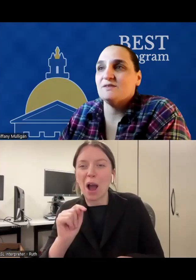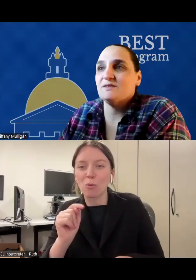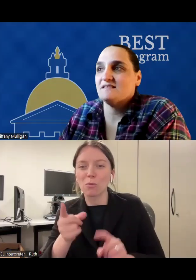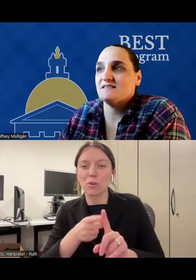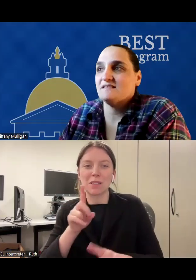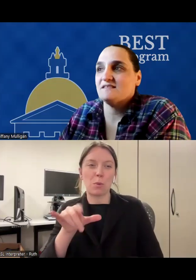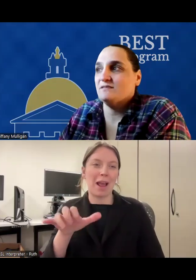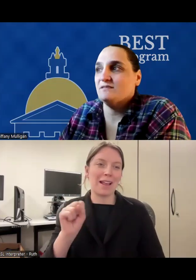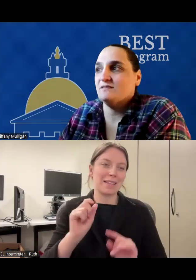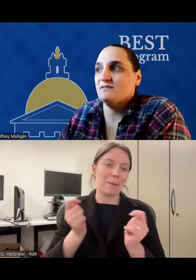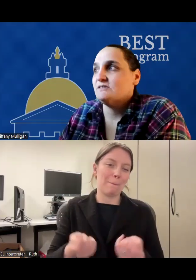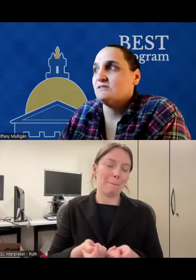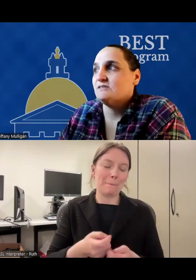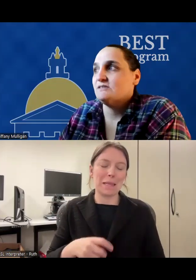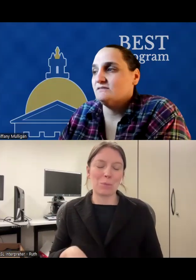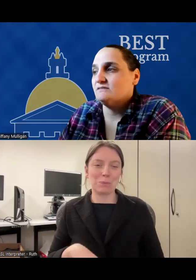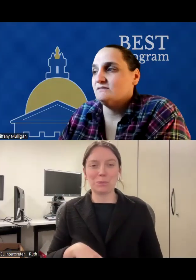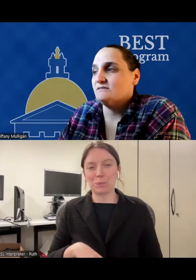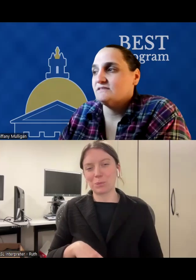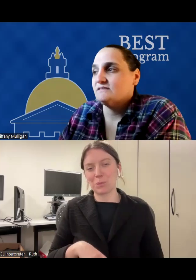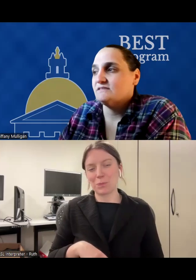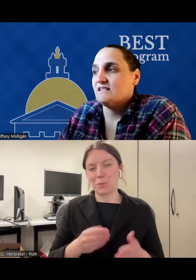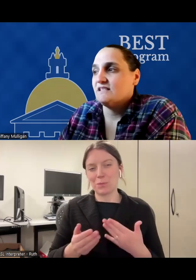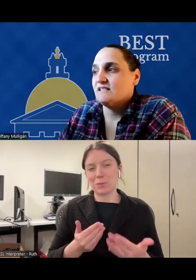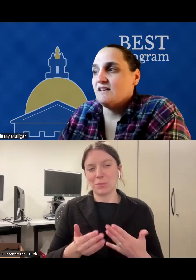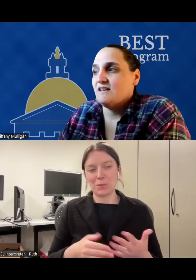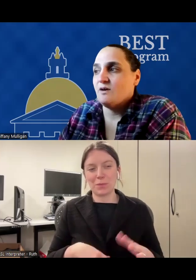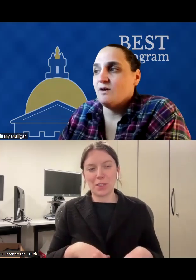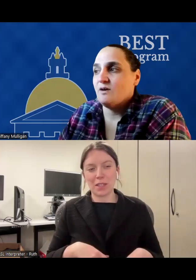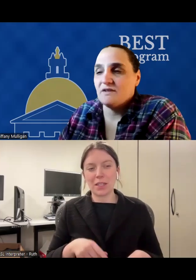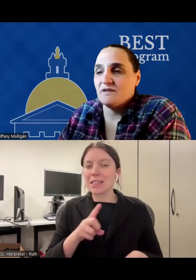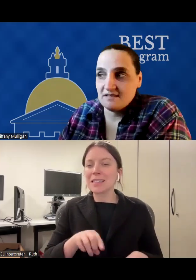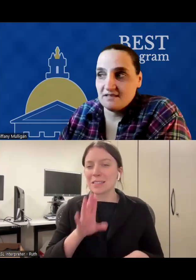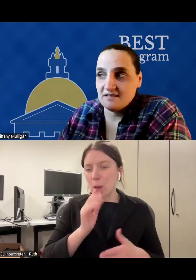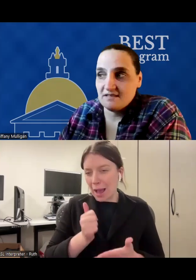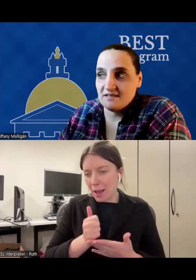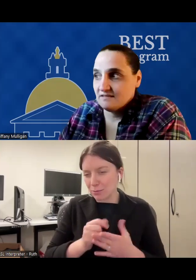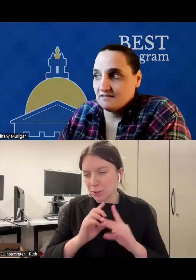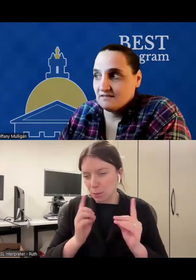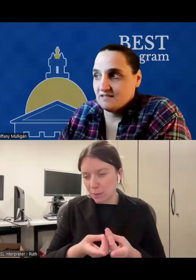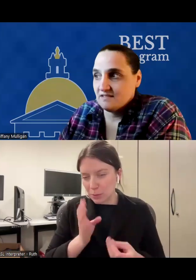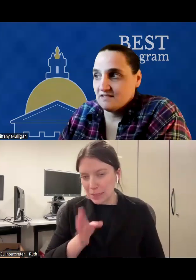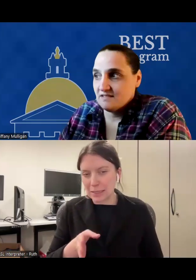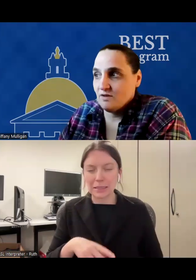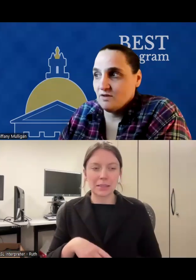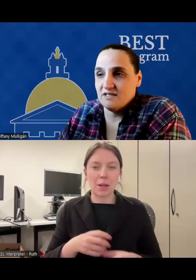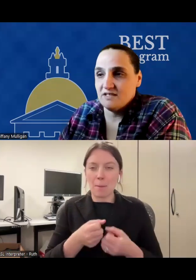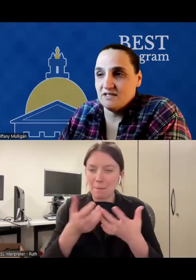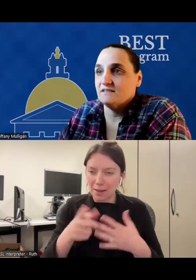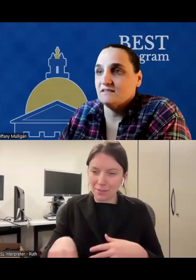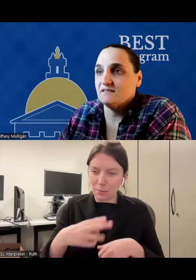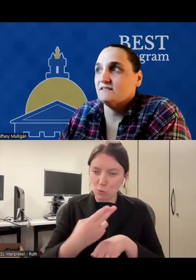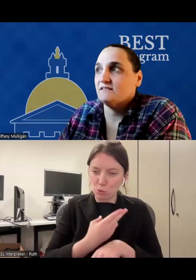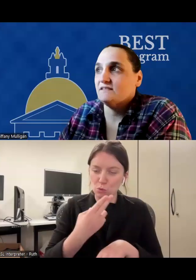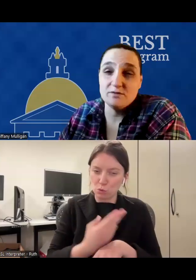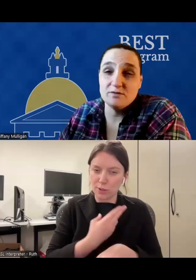this, will, I know this will like help the departments because I know a lot of them use it.